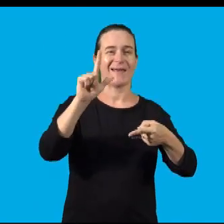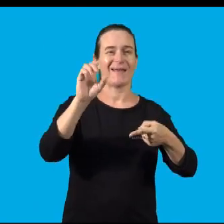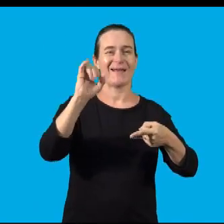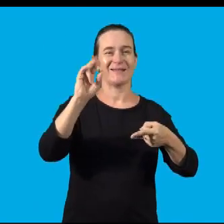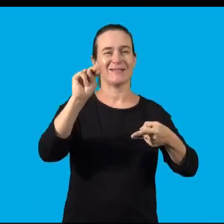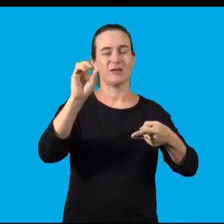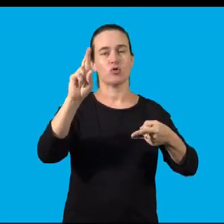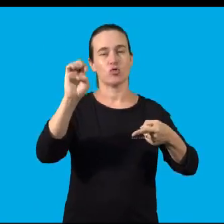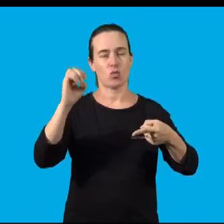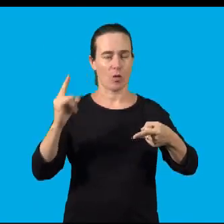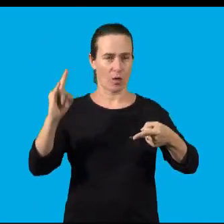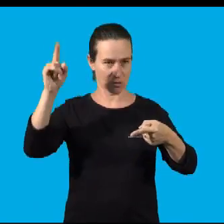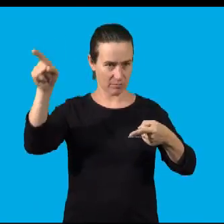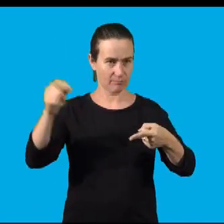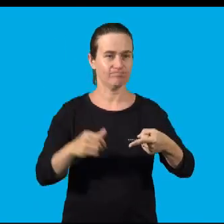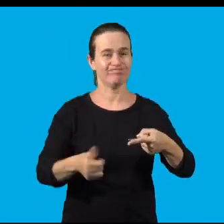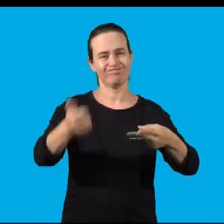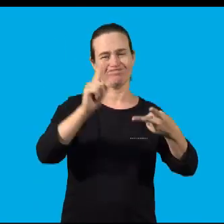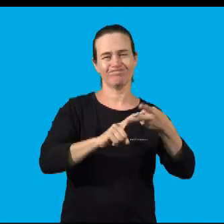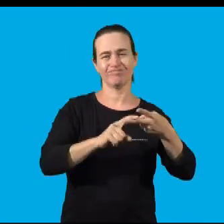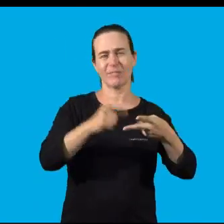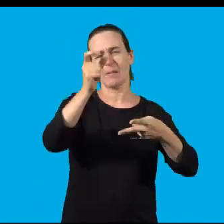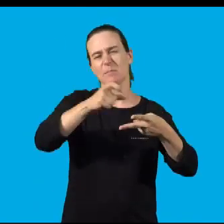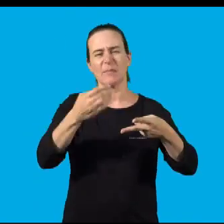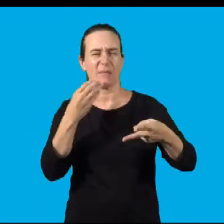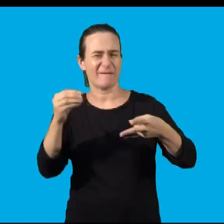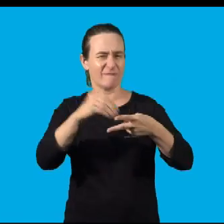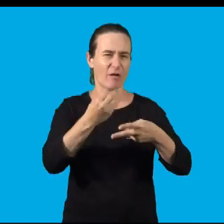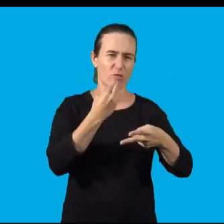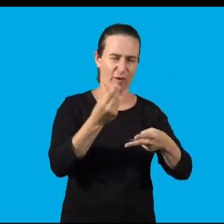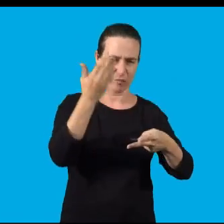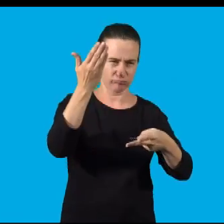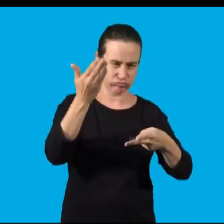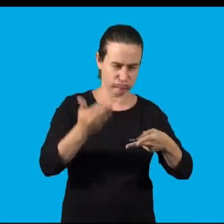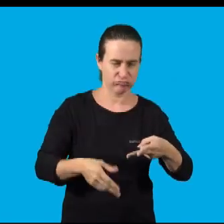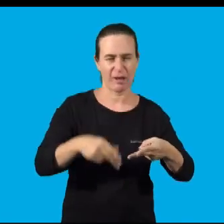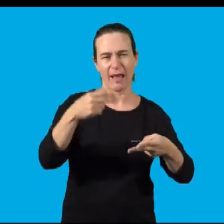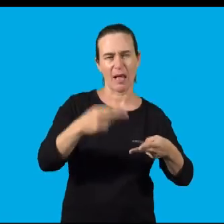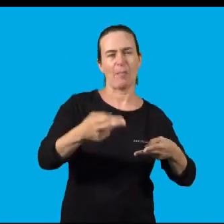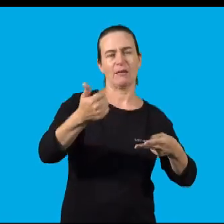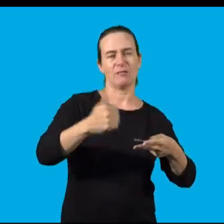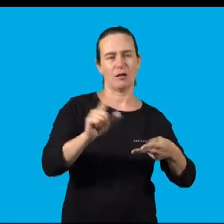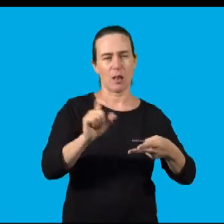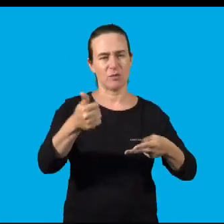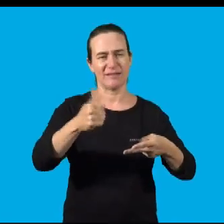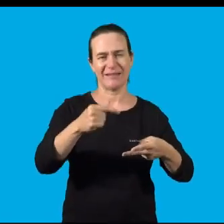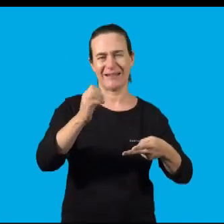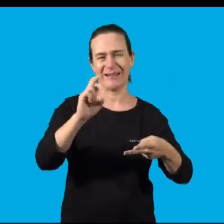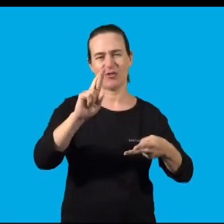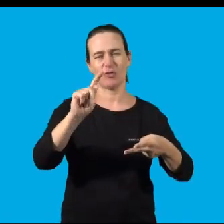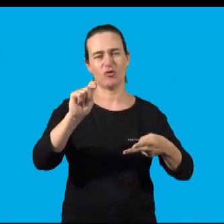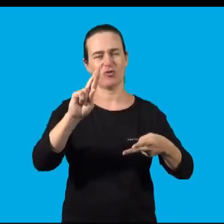Castle. The major characters are Hamlet, Claudius, Gertrude, Polonius, Ophelia, Laertes, Horatio, the